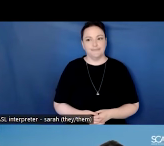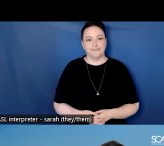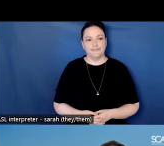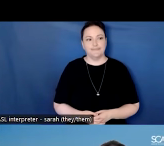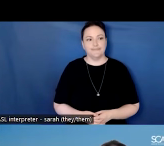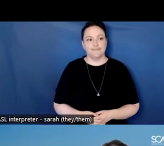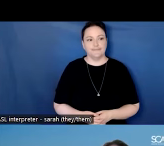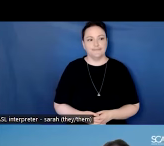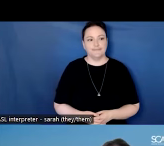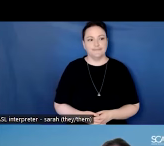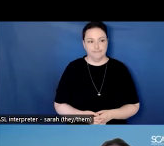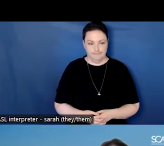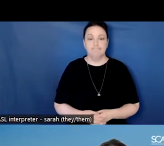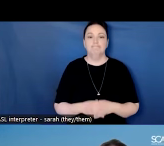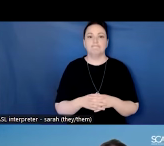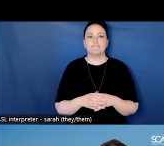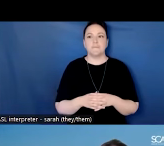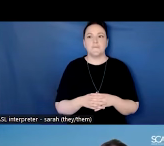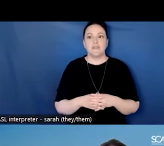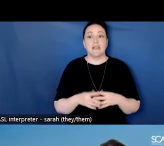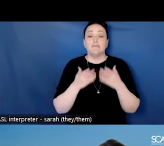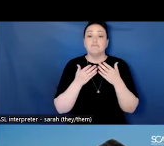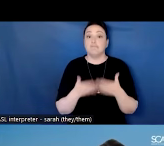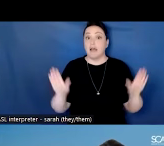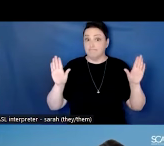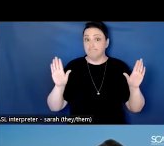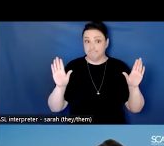Thank you. In general, initial study is the